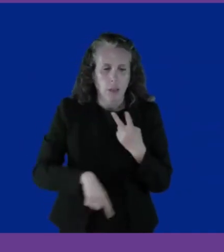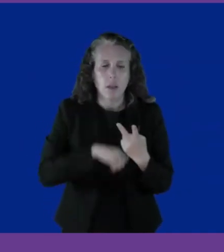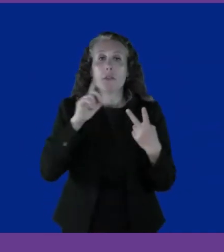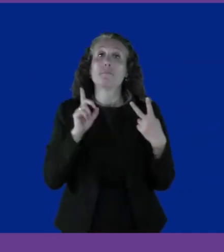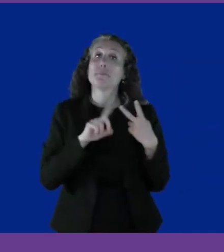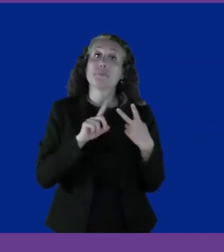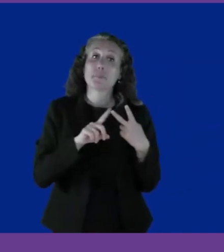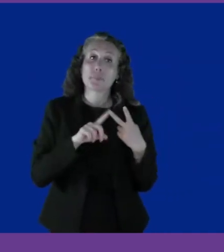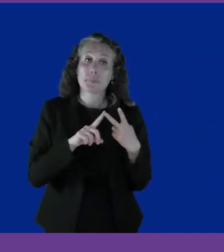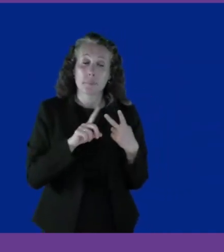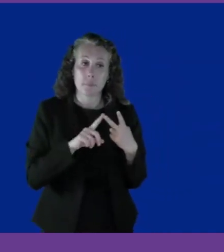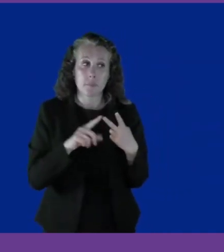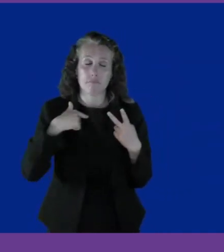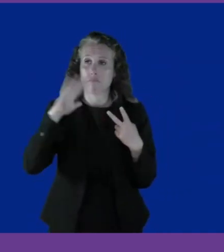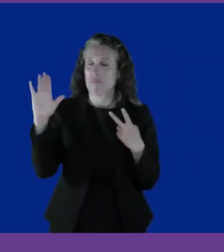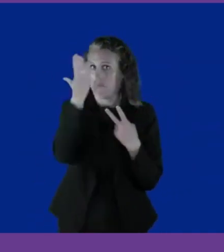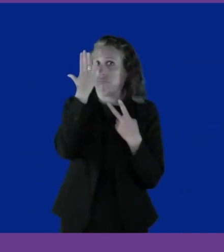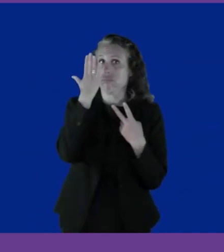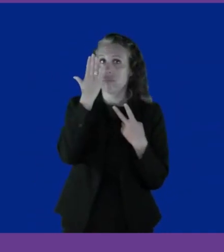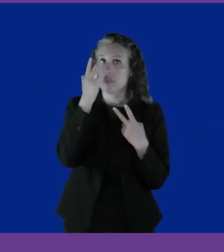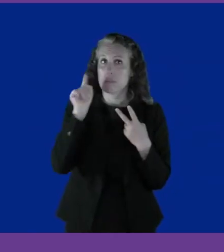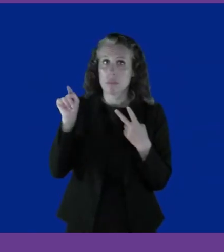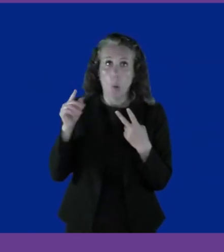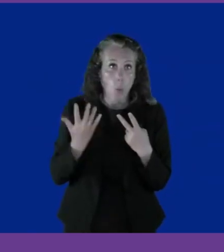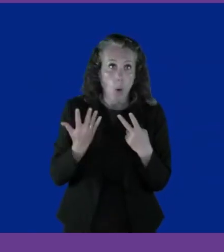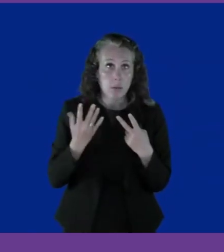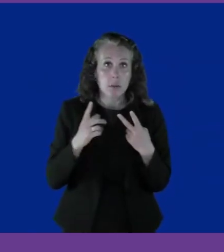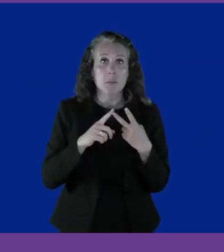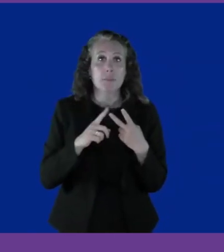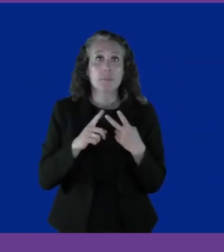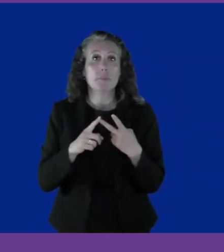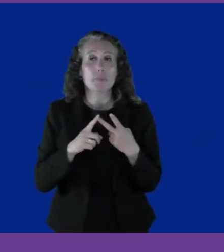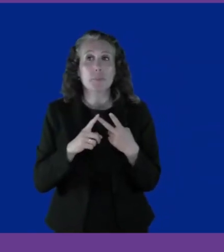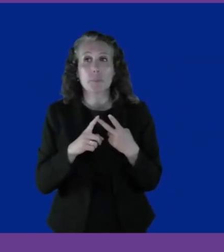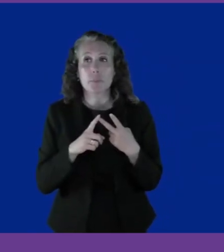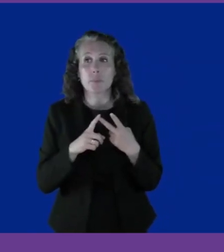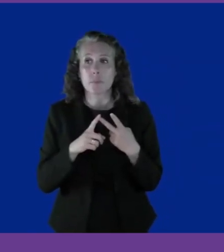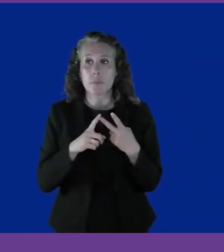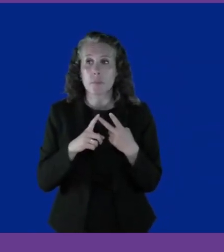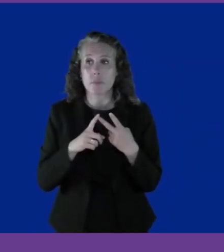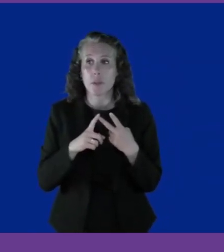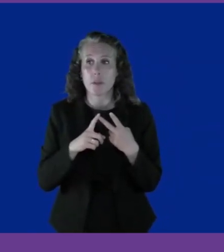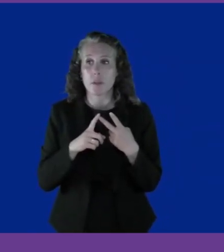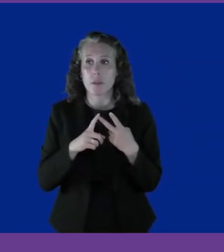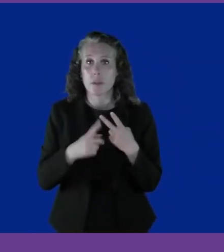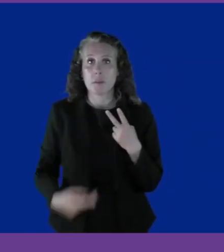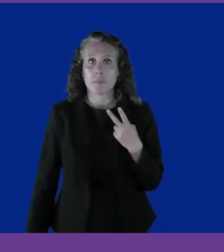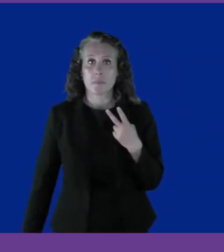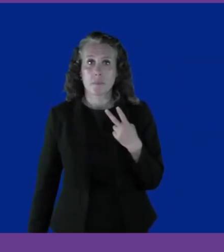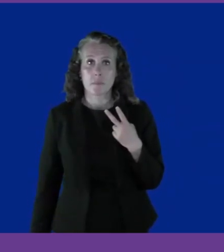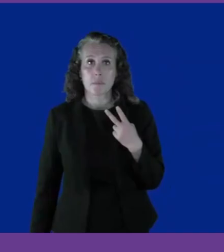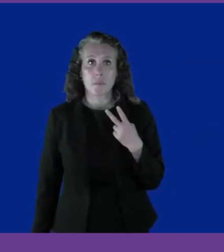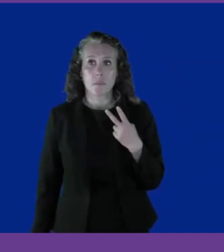The second challenge that I would like quickly to mention is there is a lot of sometimes talk about, yeah,